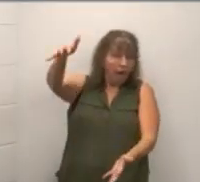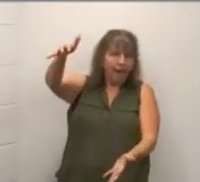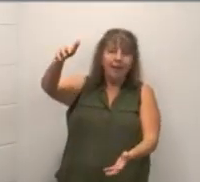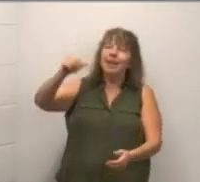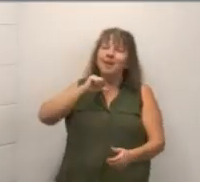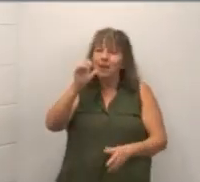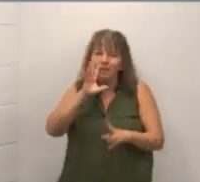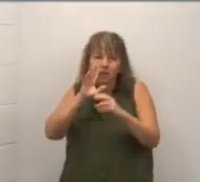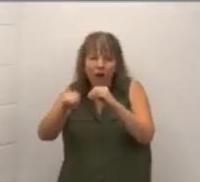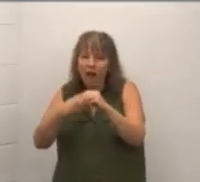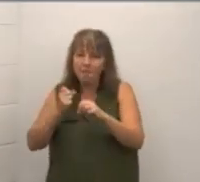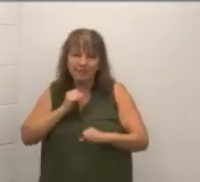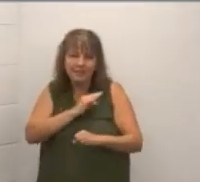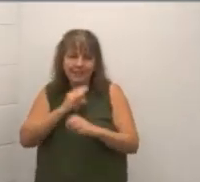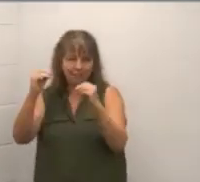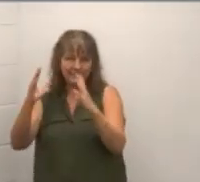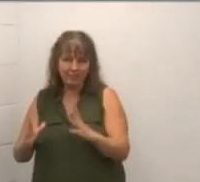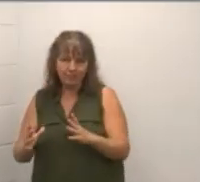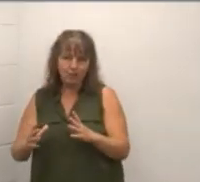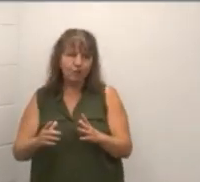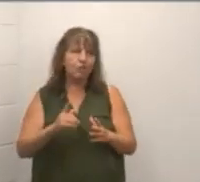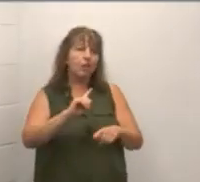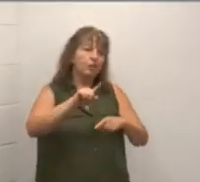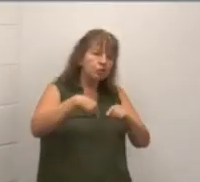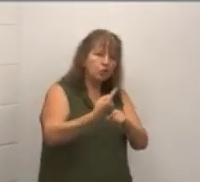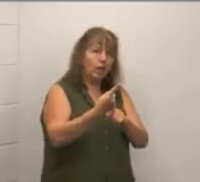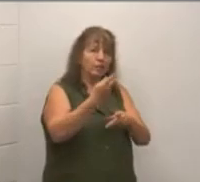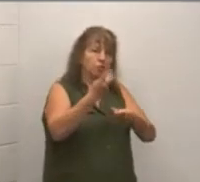We're fortunate in that we have